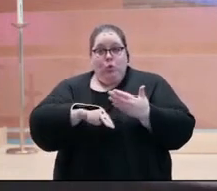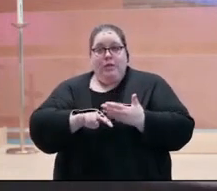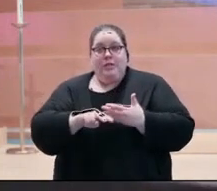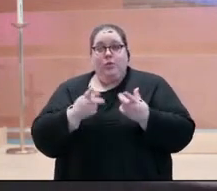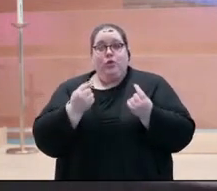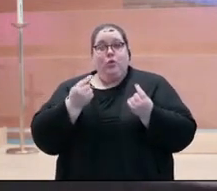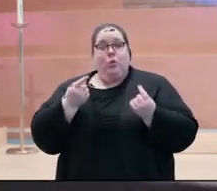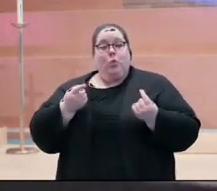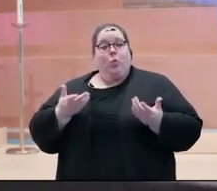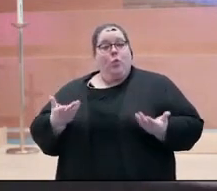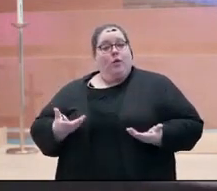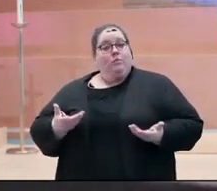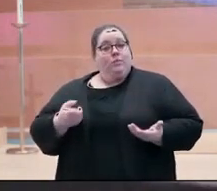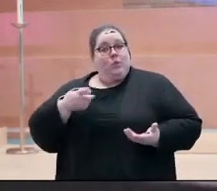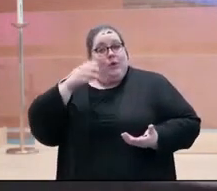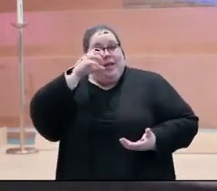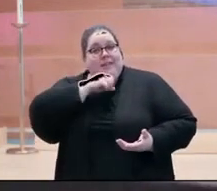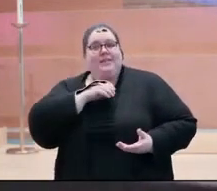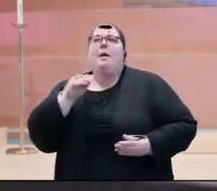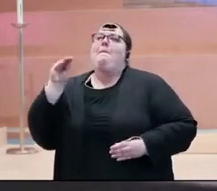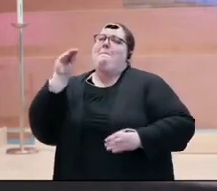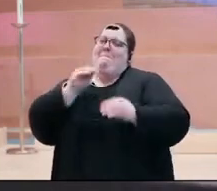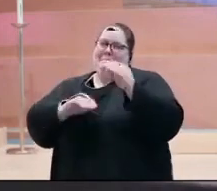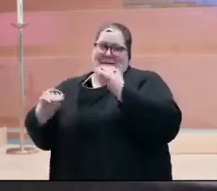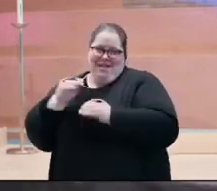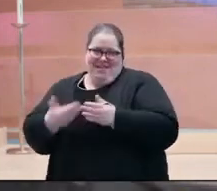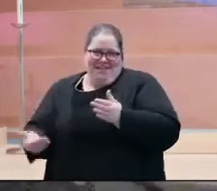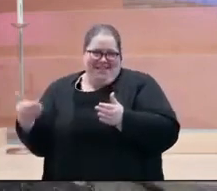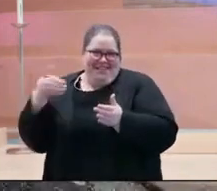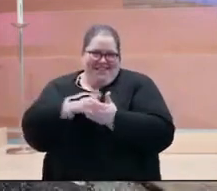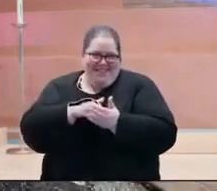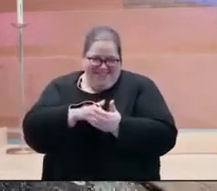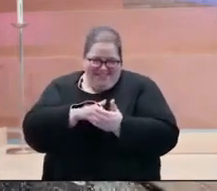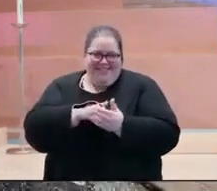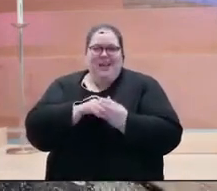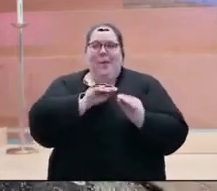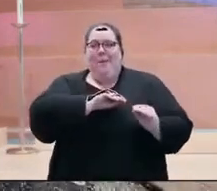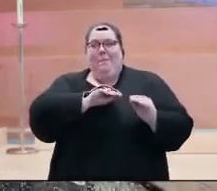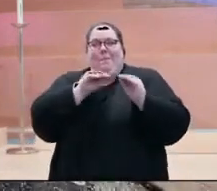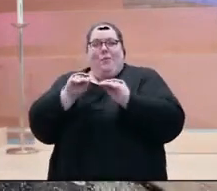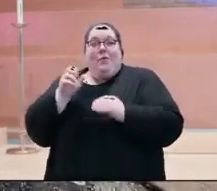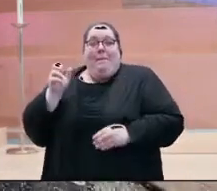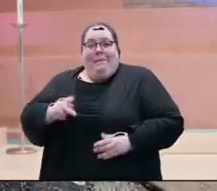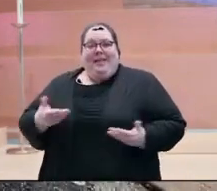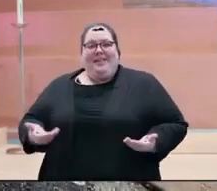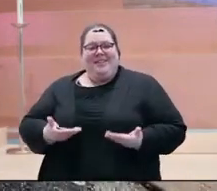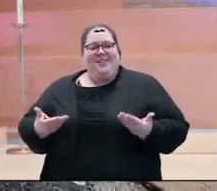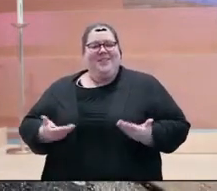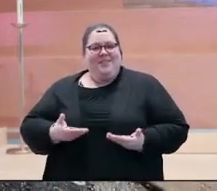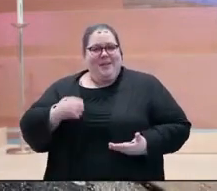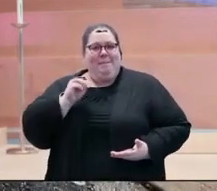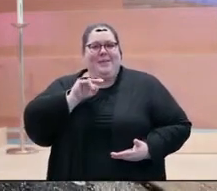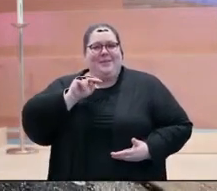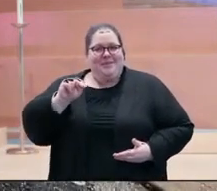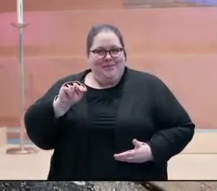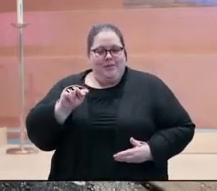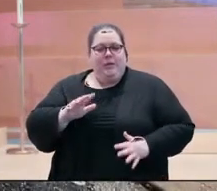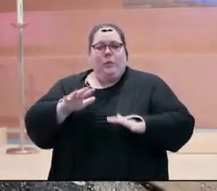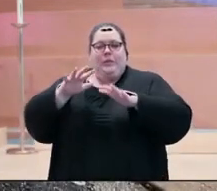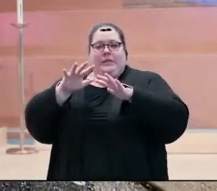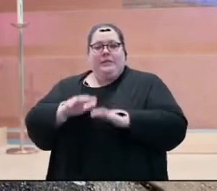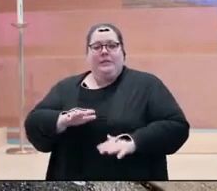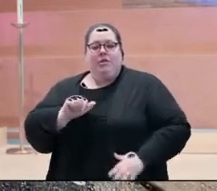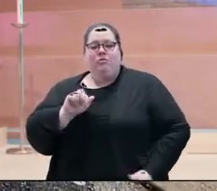this. You can guess, packing up the truck and moving back. We moved back up to Minnesota. We settled in